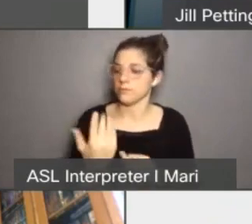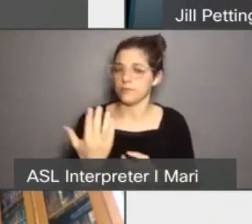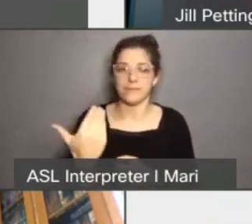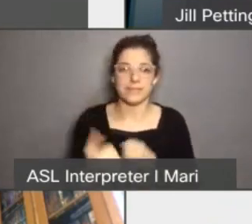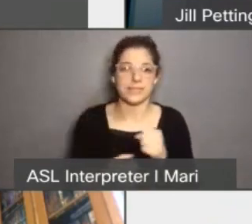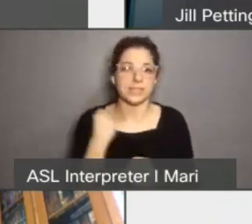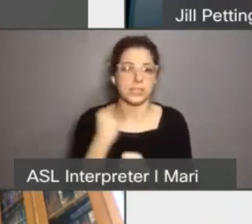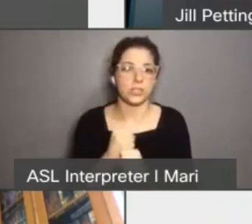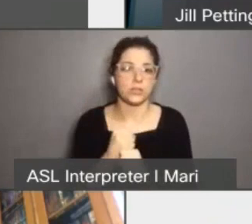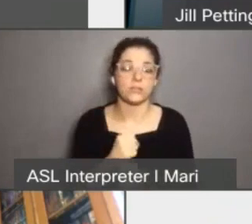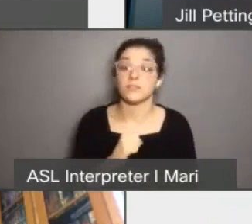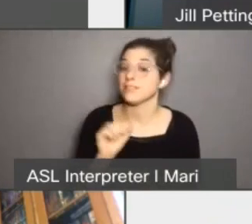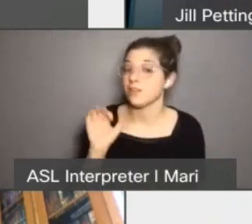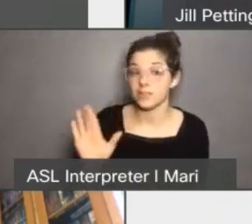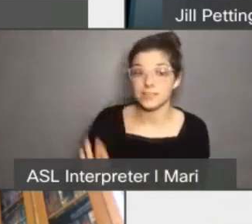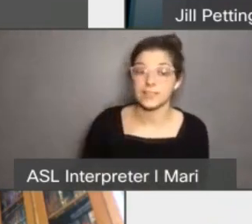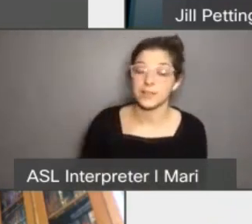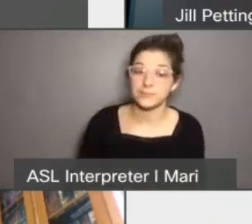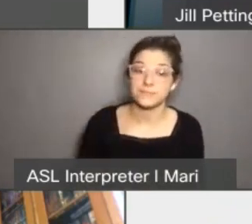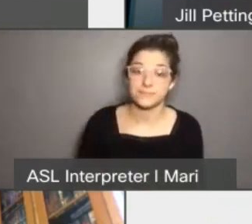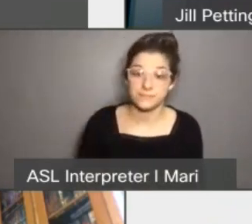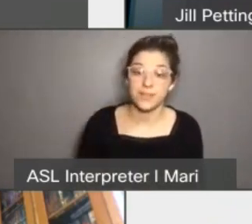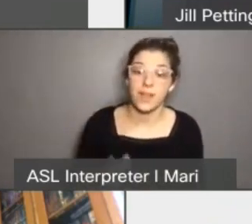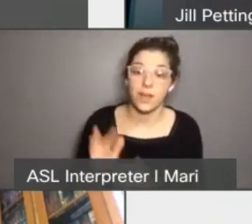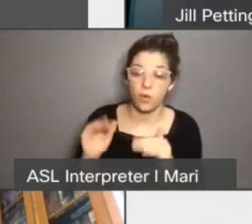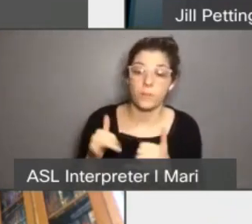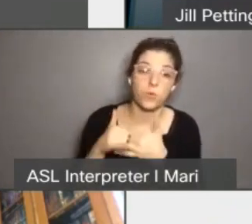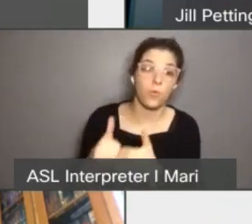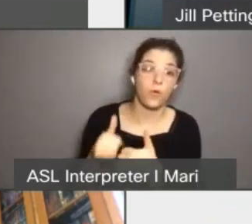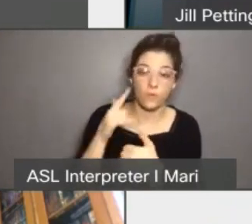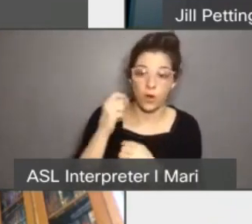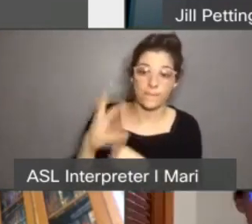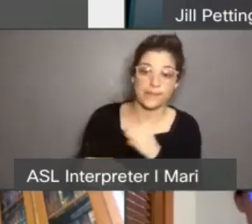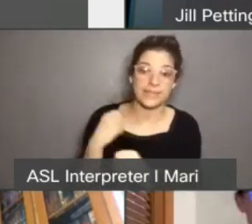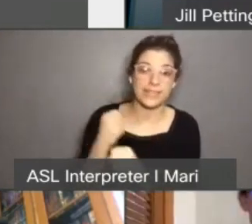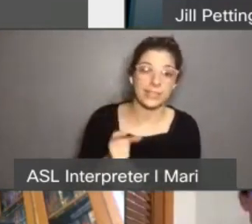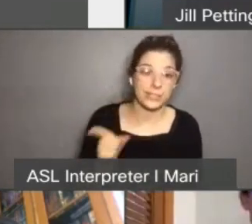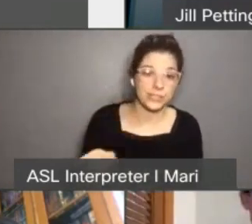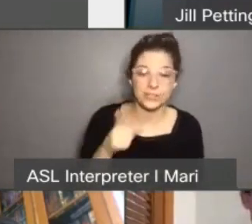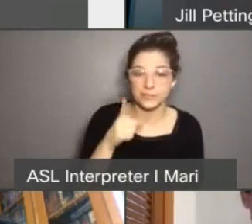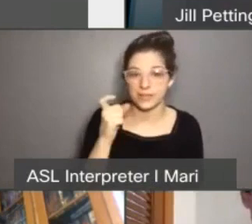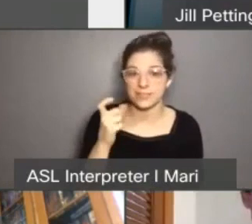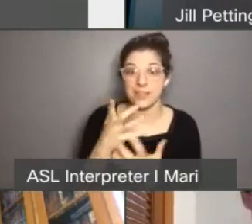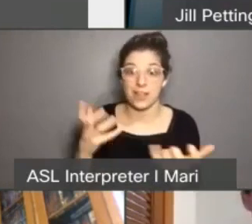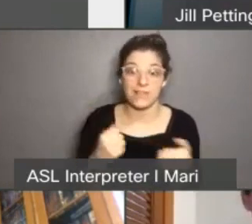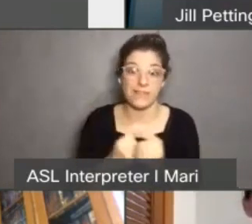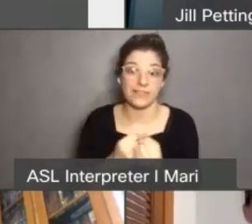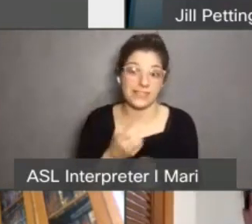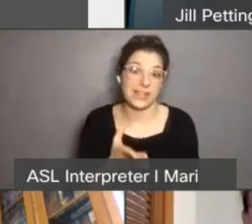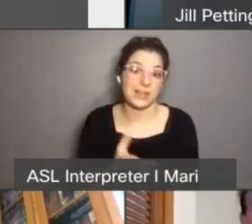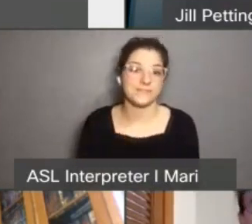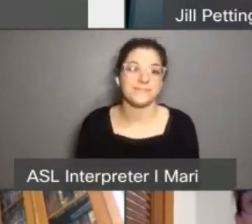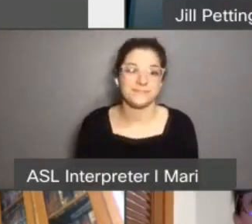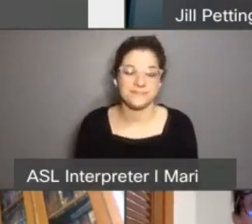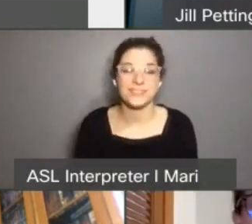years. That's awesome. I hope you get an award for the number of years, because that's a lot of advocacy right there.